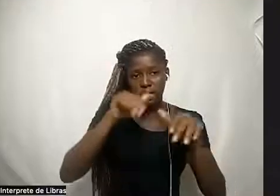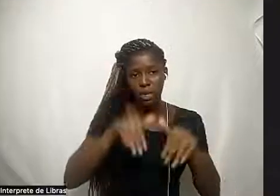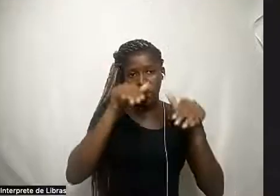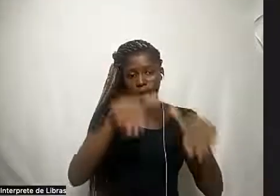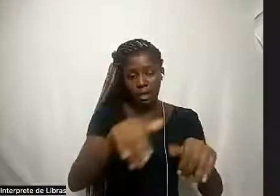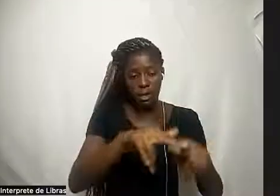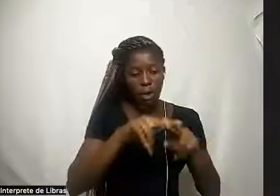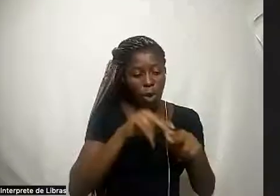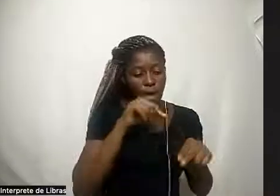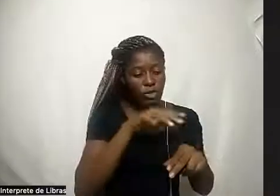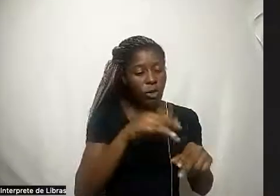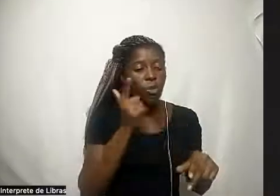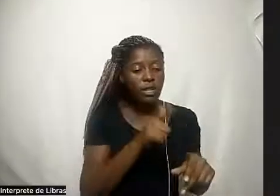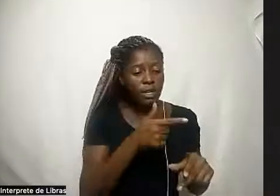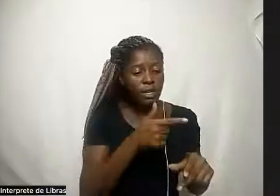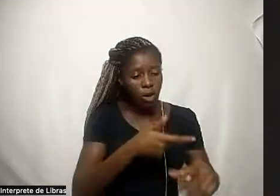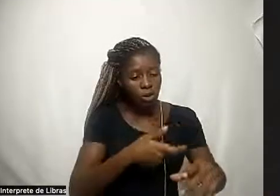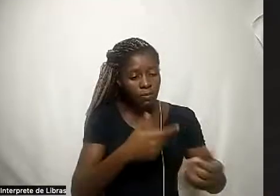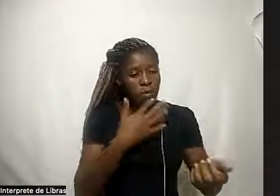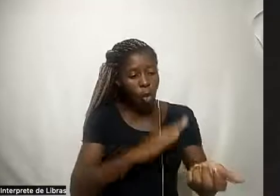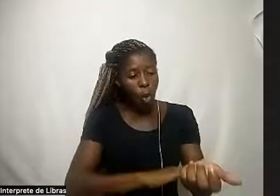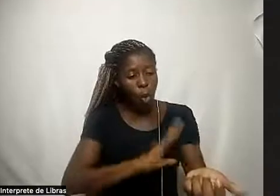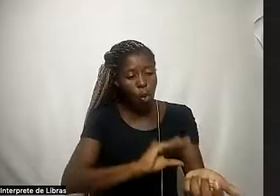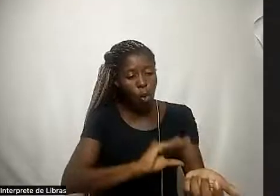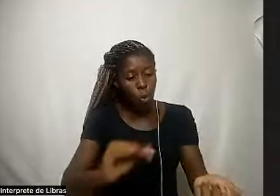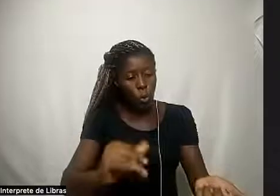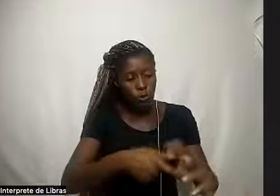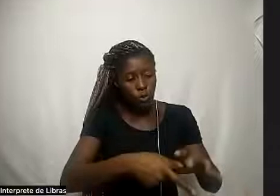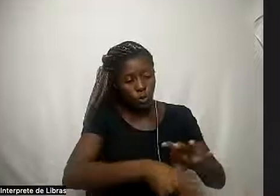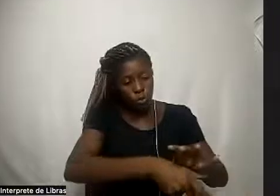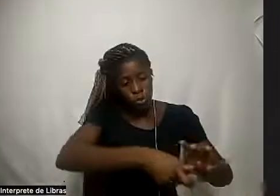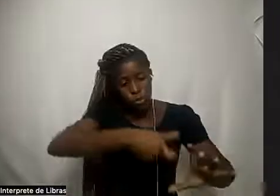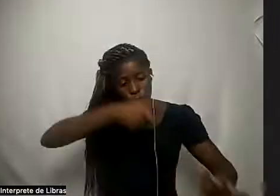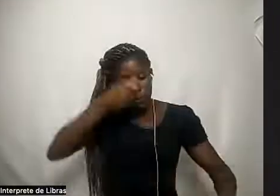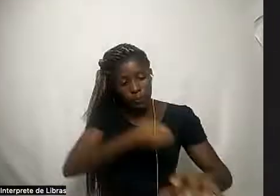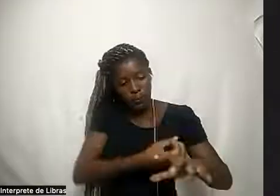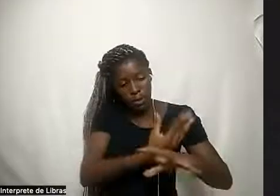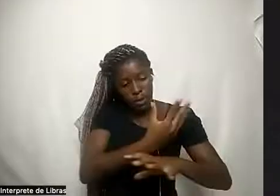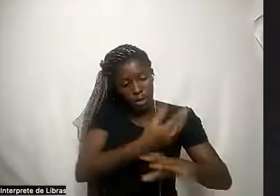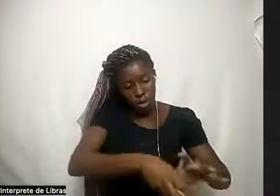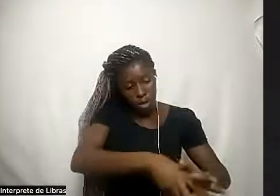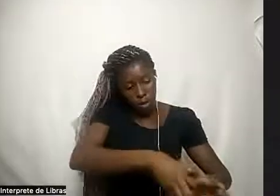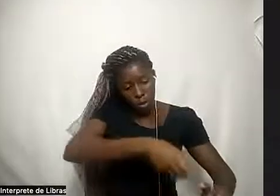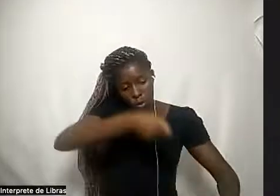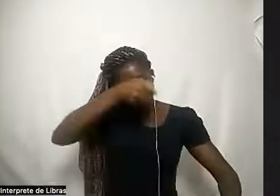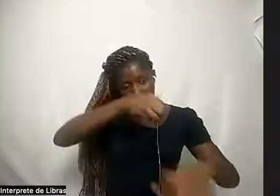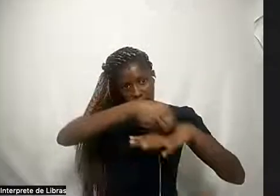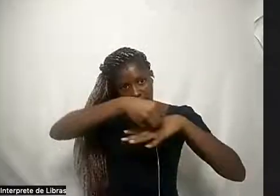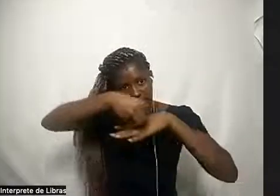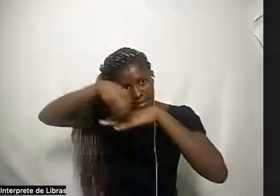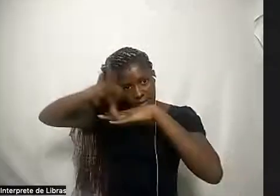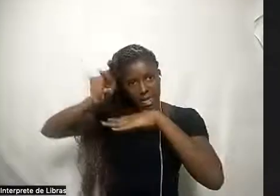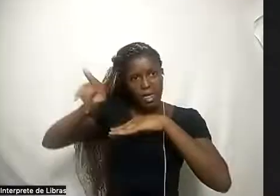whales, where we collect samples of whales fat, and we forward this to this university in Australia, and we make a